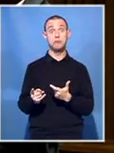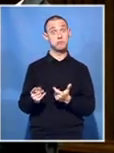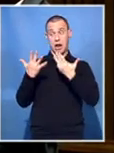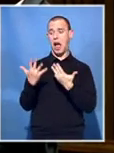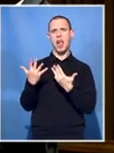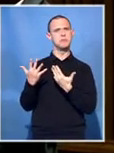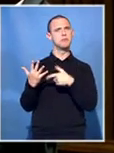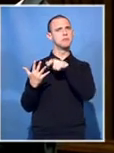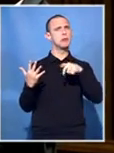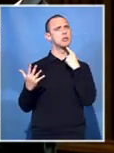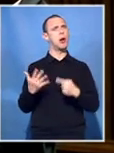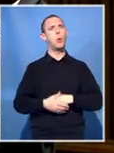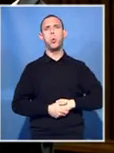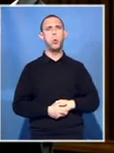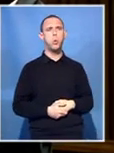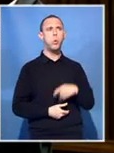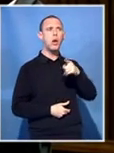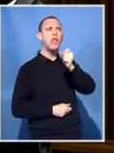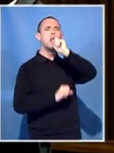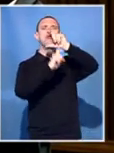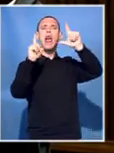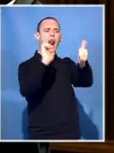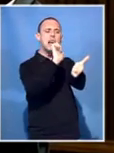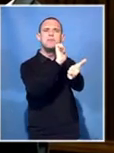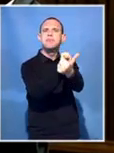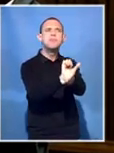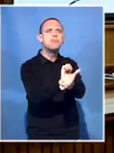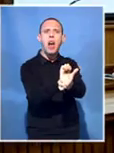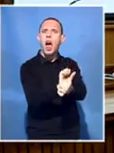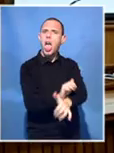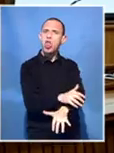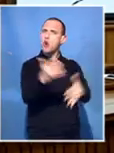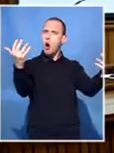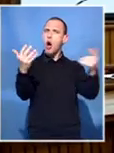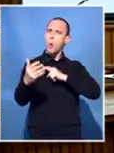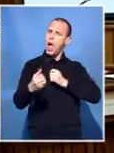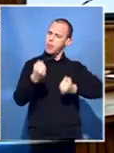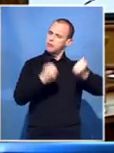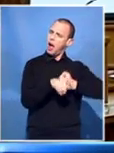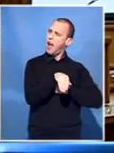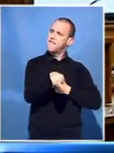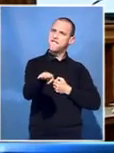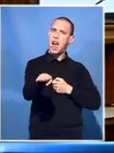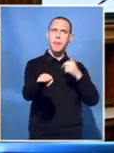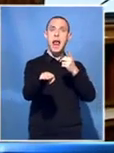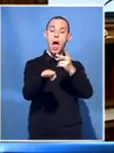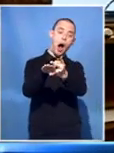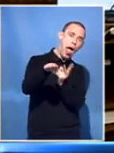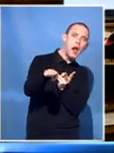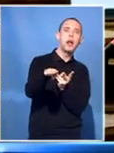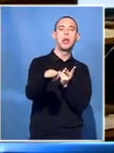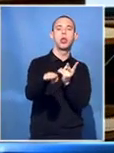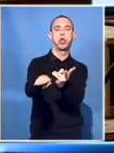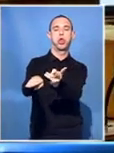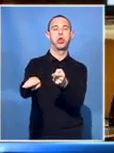the taxi driver was hanging out of the vehicle when they drove off. As events leading to Mido Macia's death